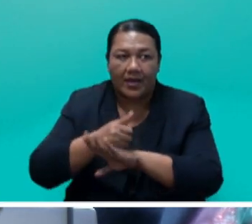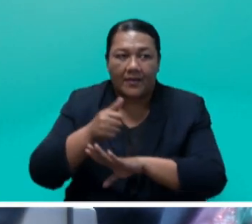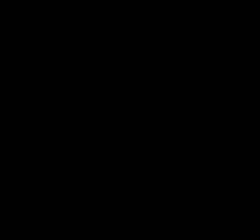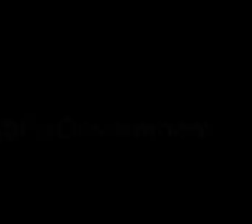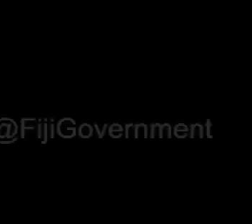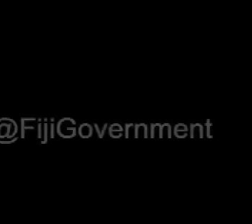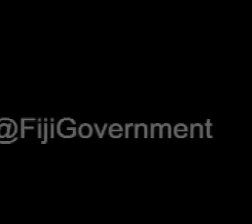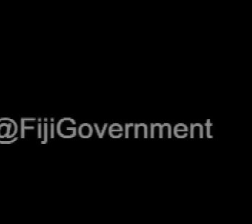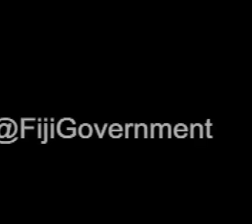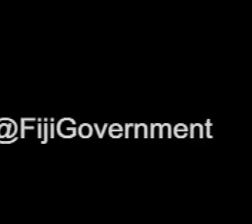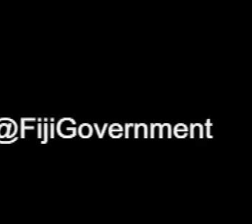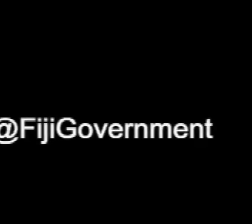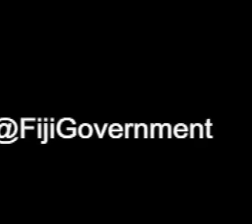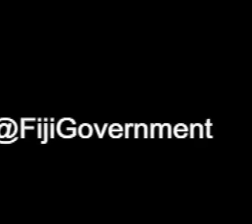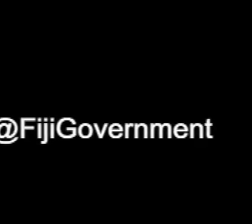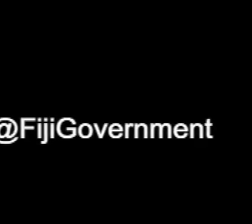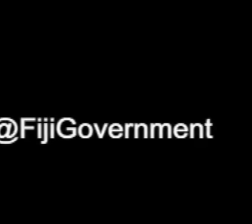for their contributions in the area of climate change and the previous work done in terms of the IMO and our